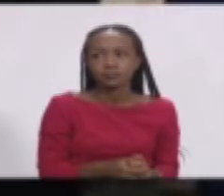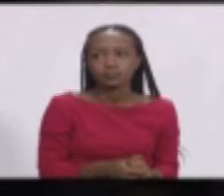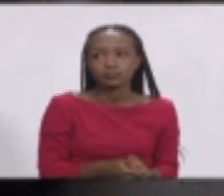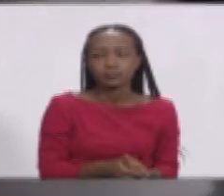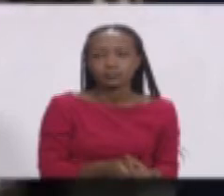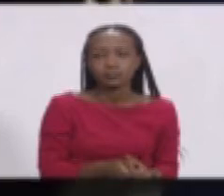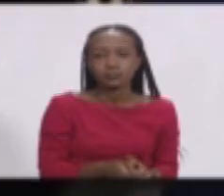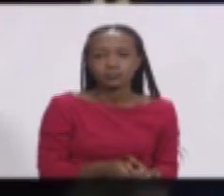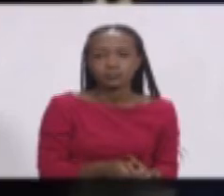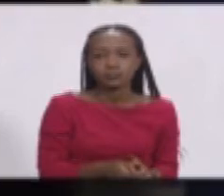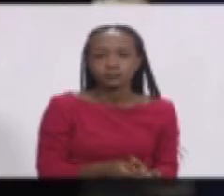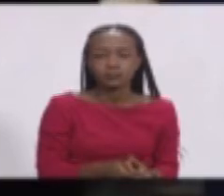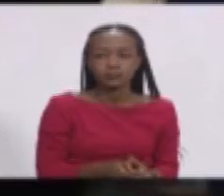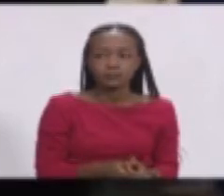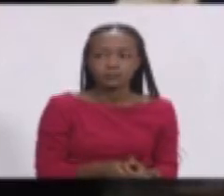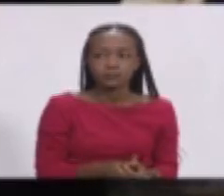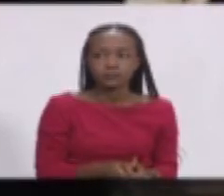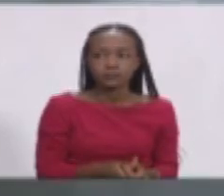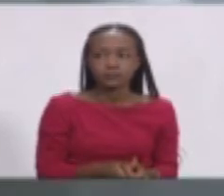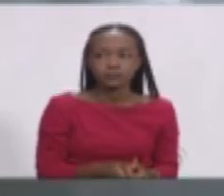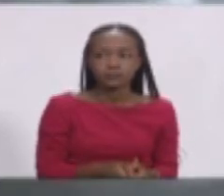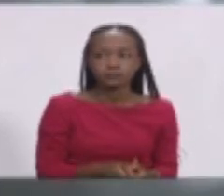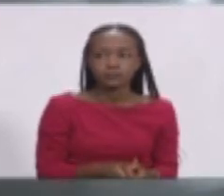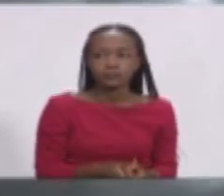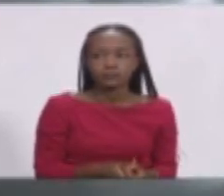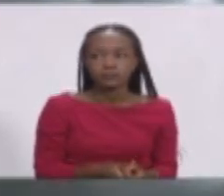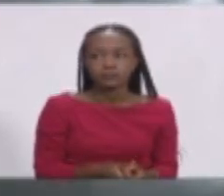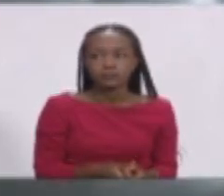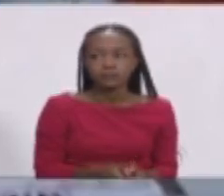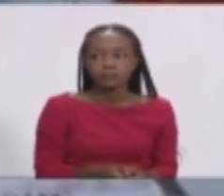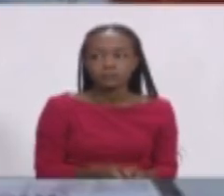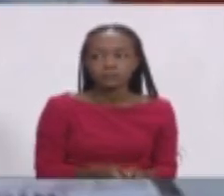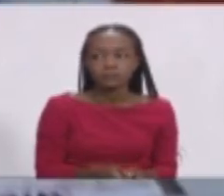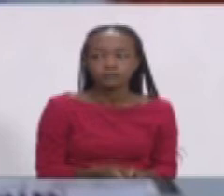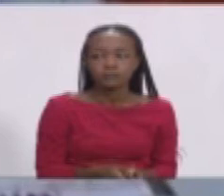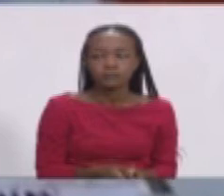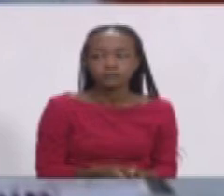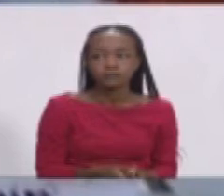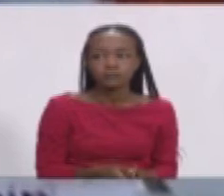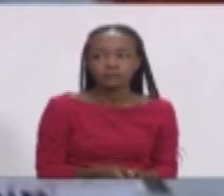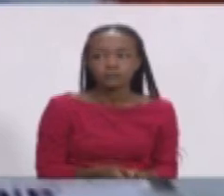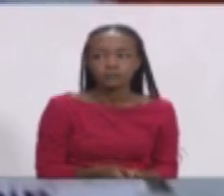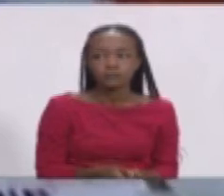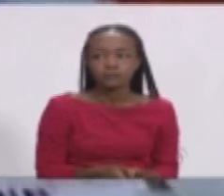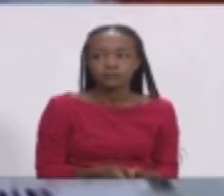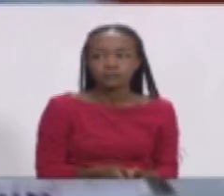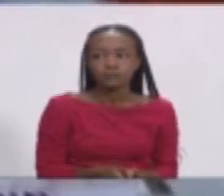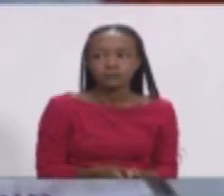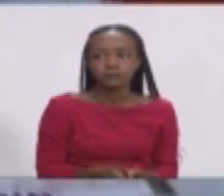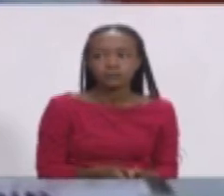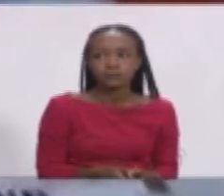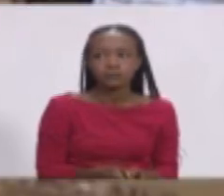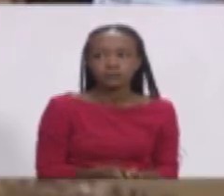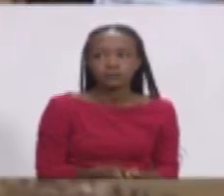one person and infected 37 others. The sanitizers, labeled not for sale, will be available at the Deputy